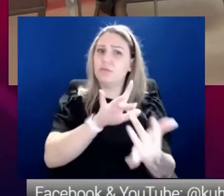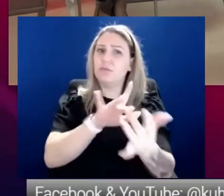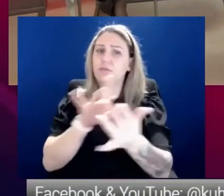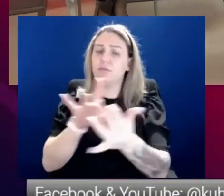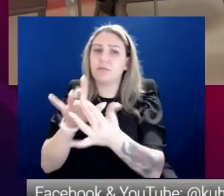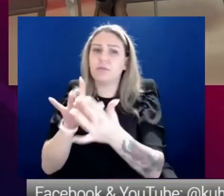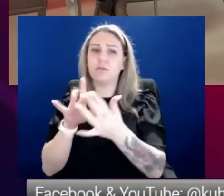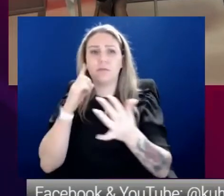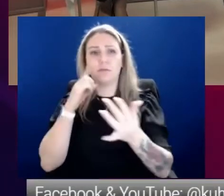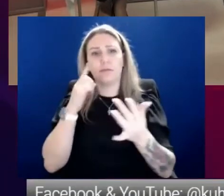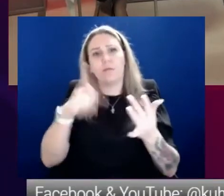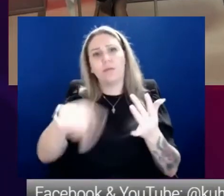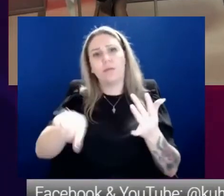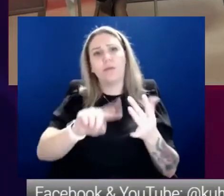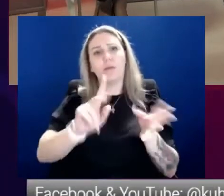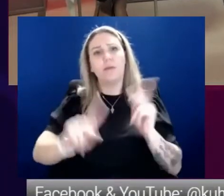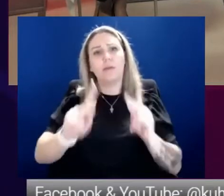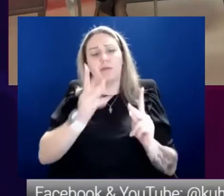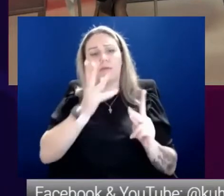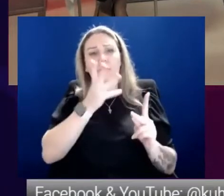types of moms that you're describing?